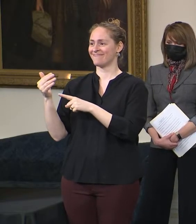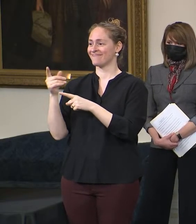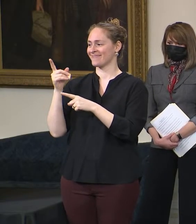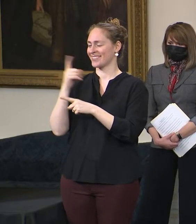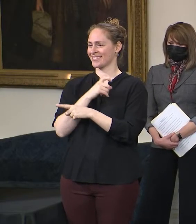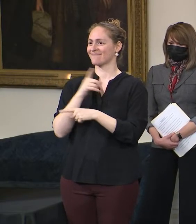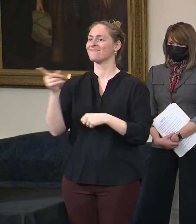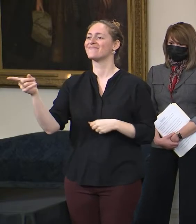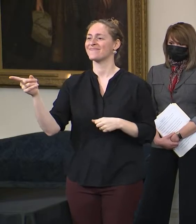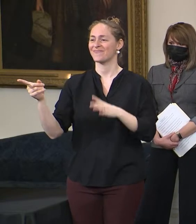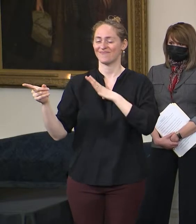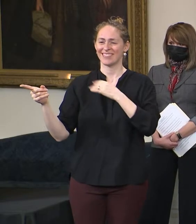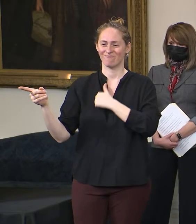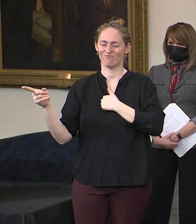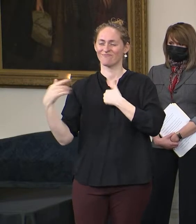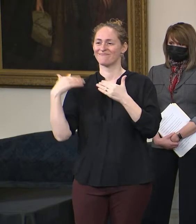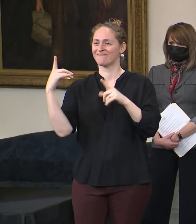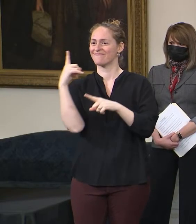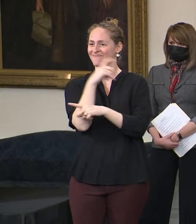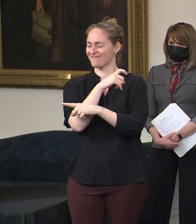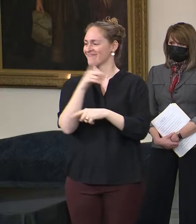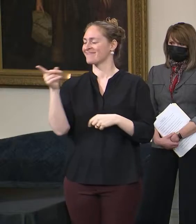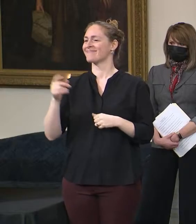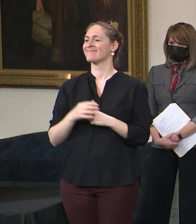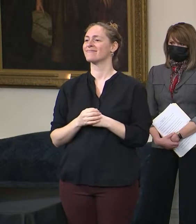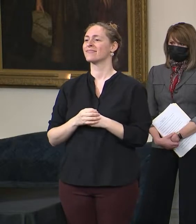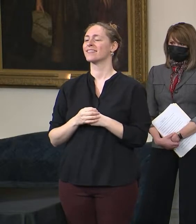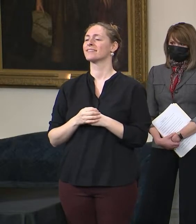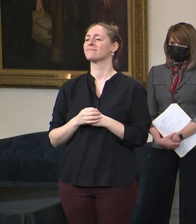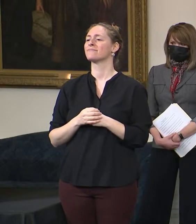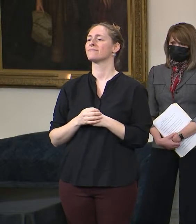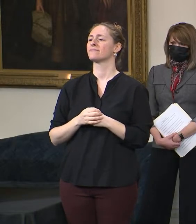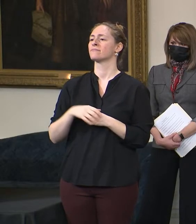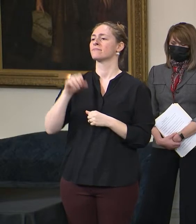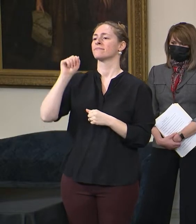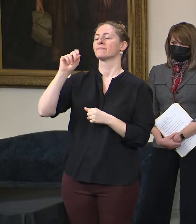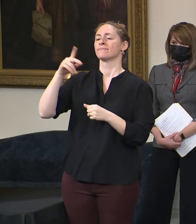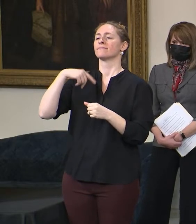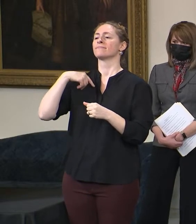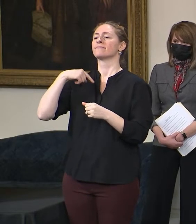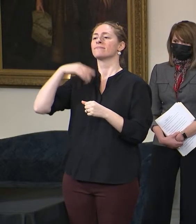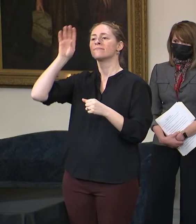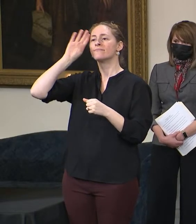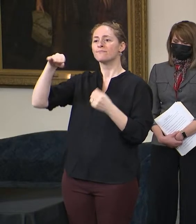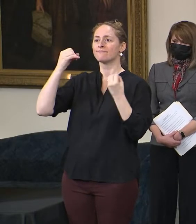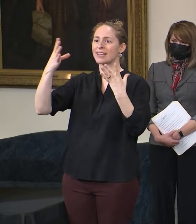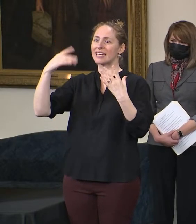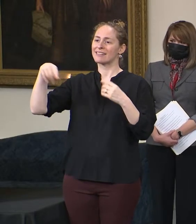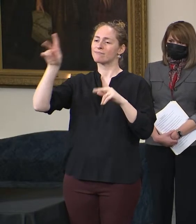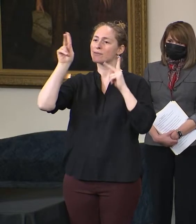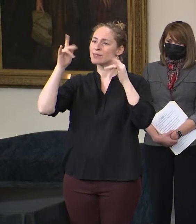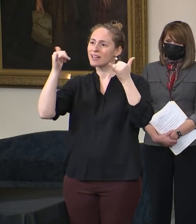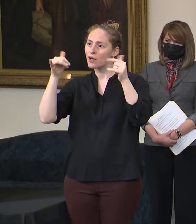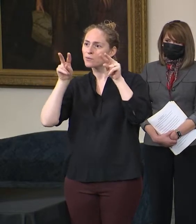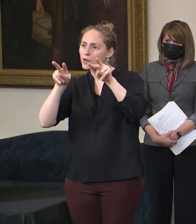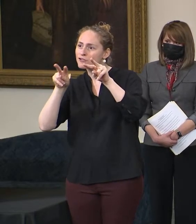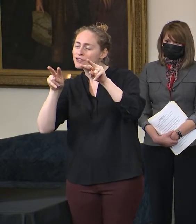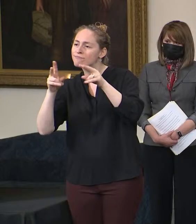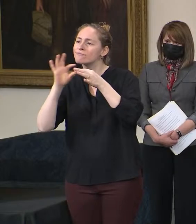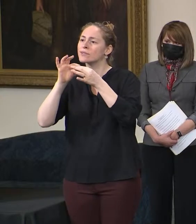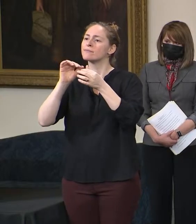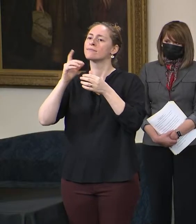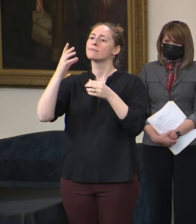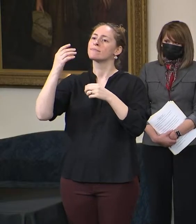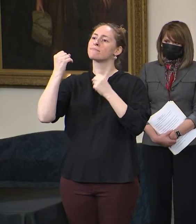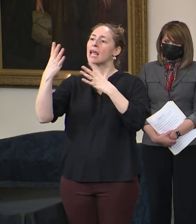So there's a lot of people who are watching this, and there's a lot of county and city leaders who were hoping